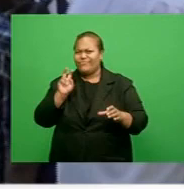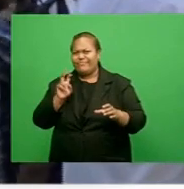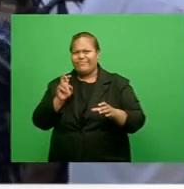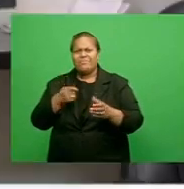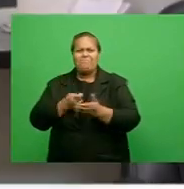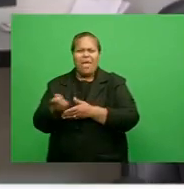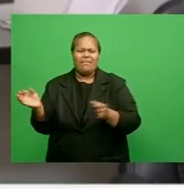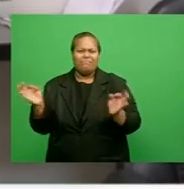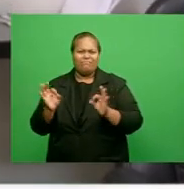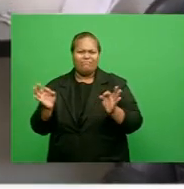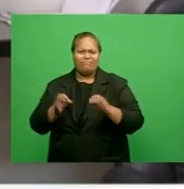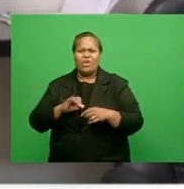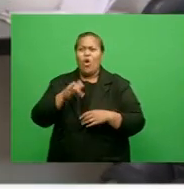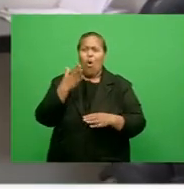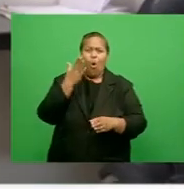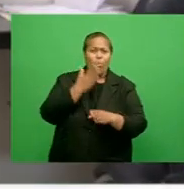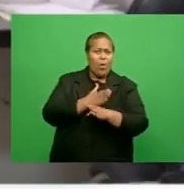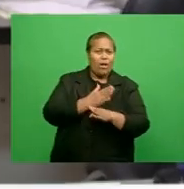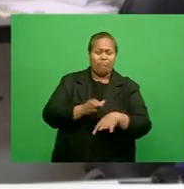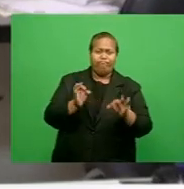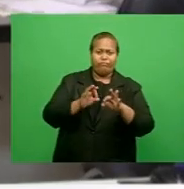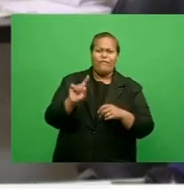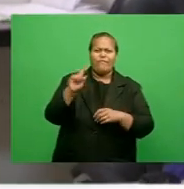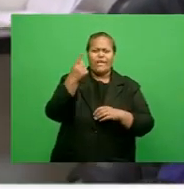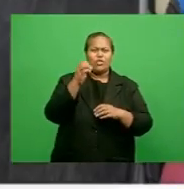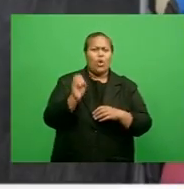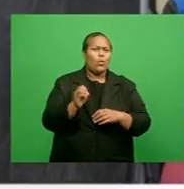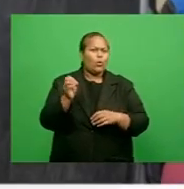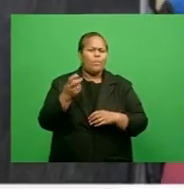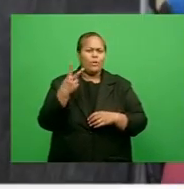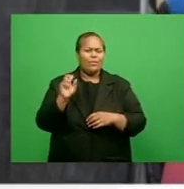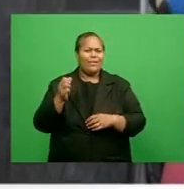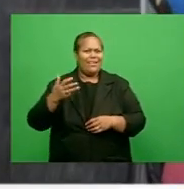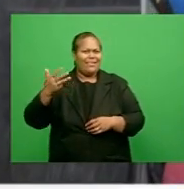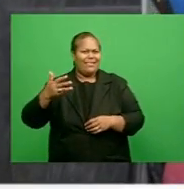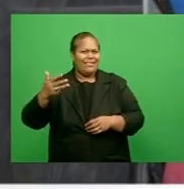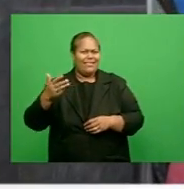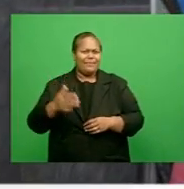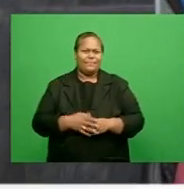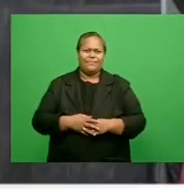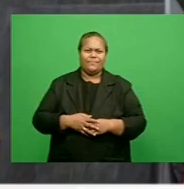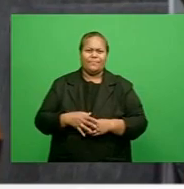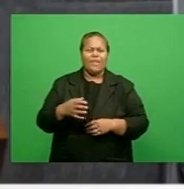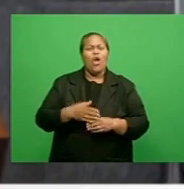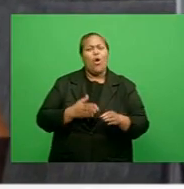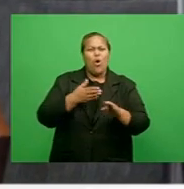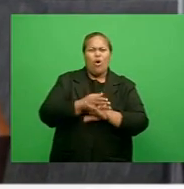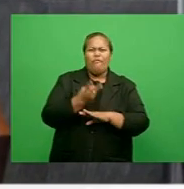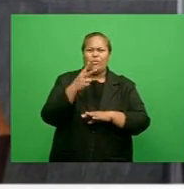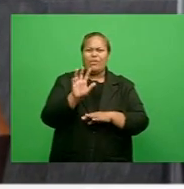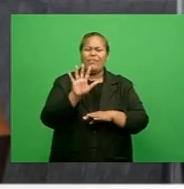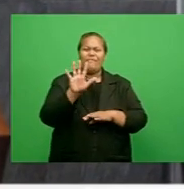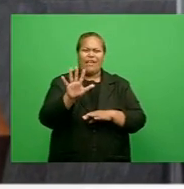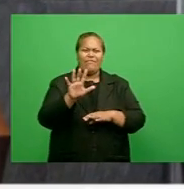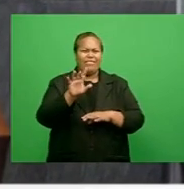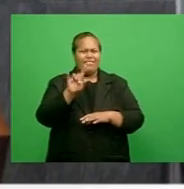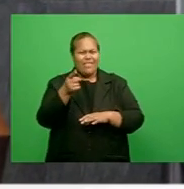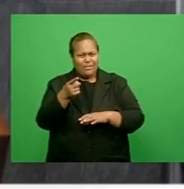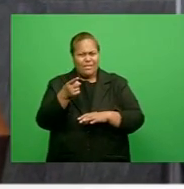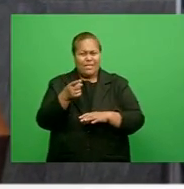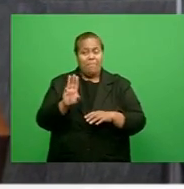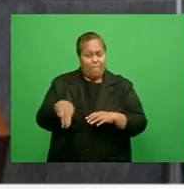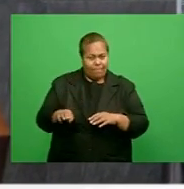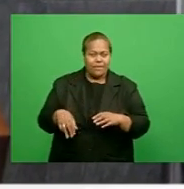been unemployed since 1st October 2019. More than 25,000 members are expected to access